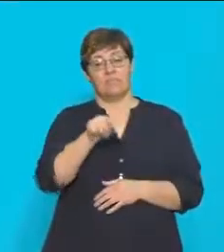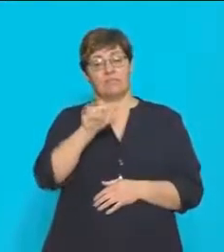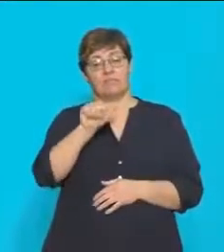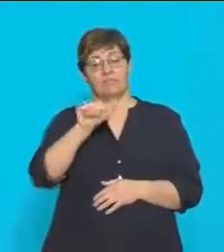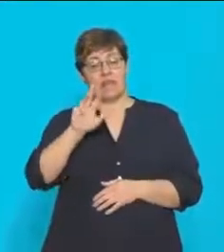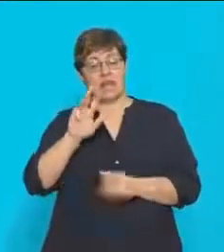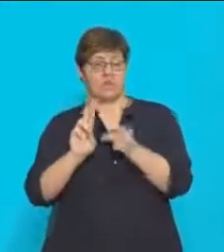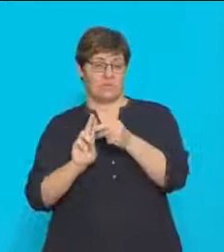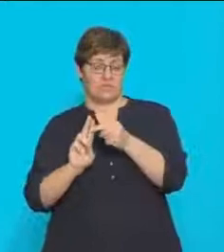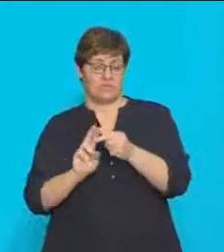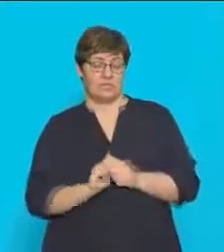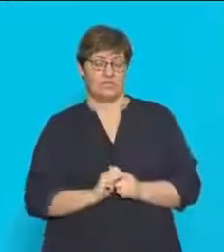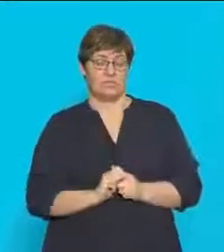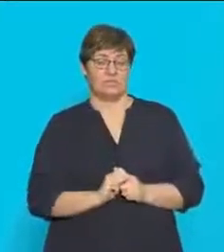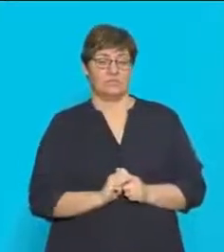15,69 units.